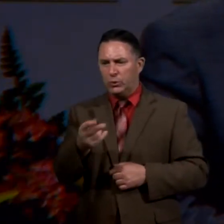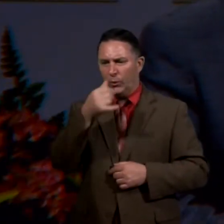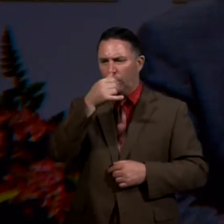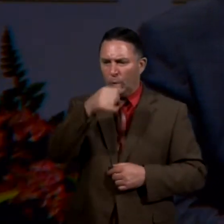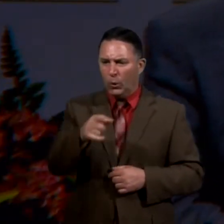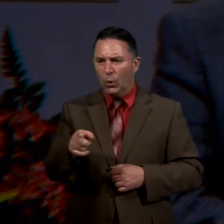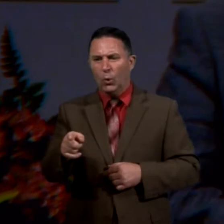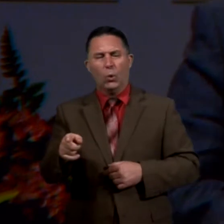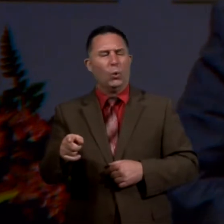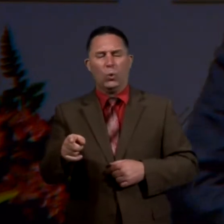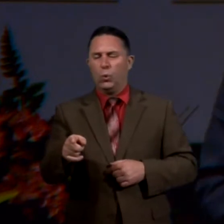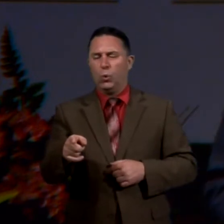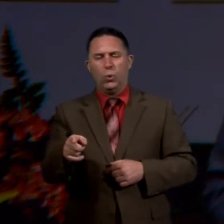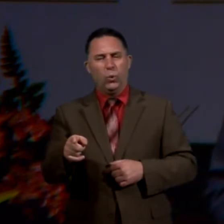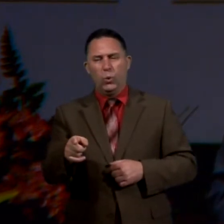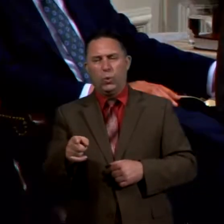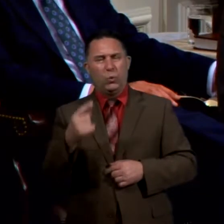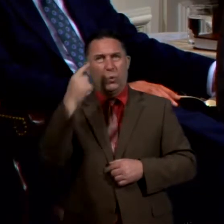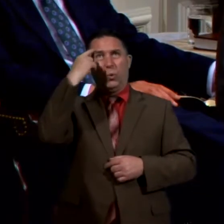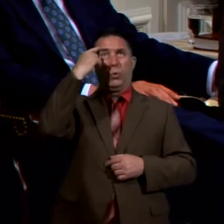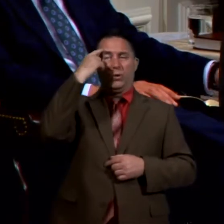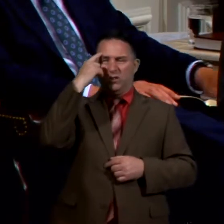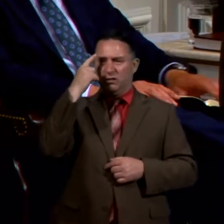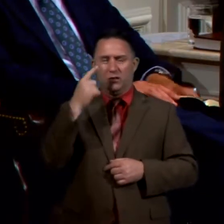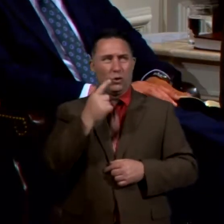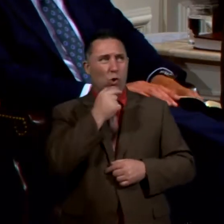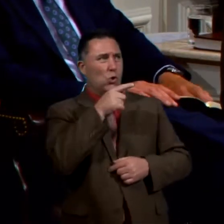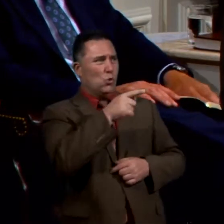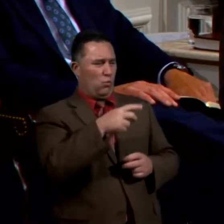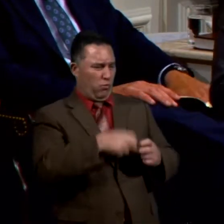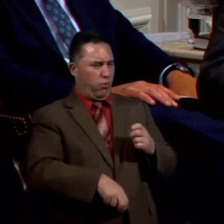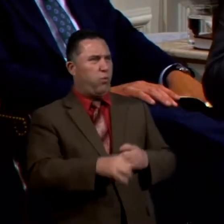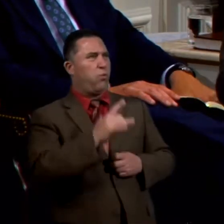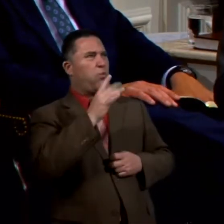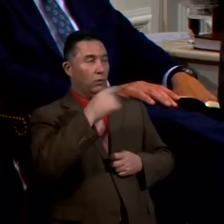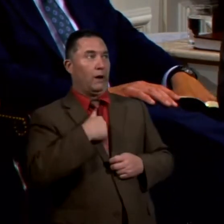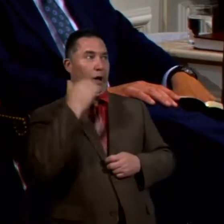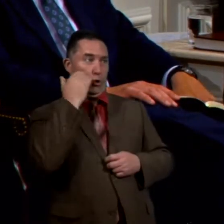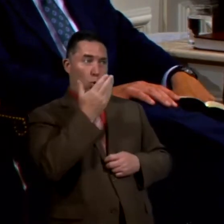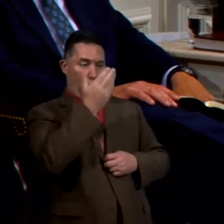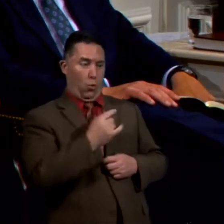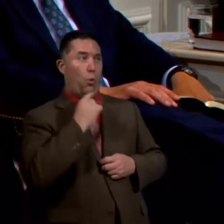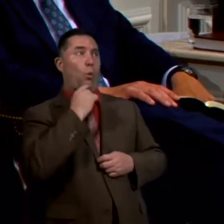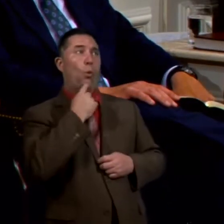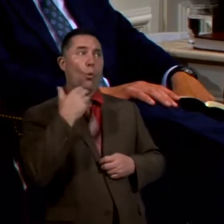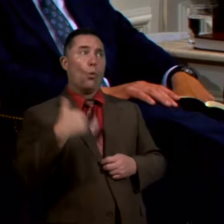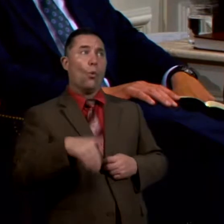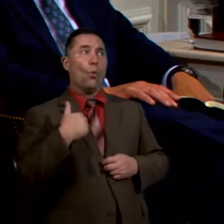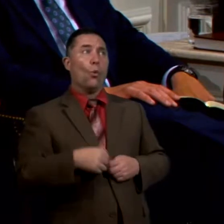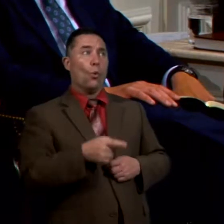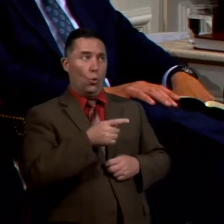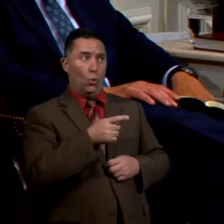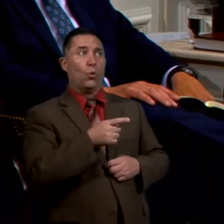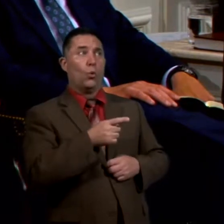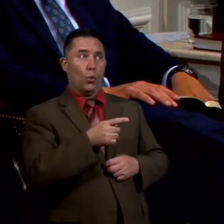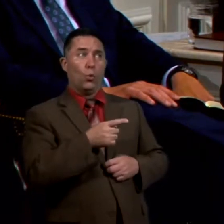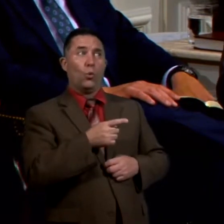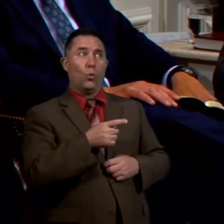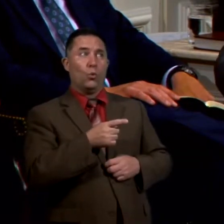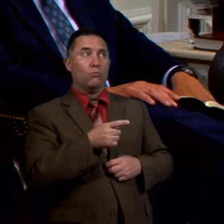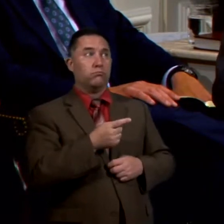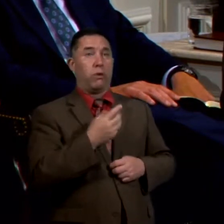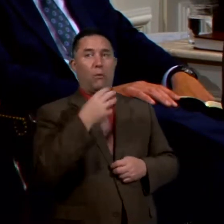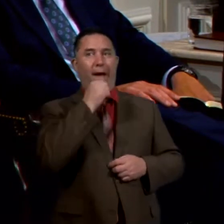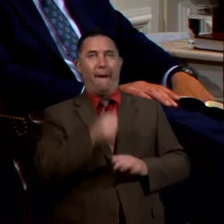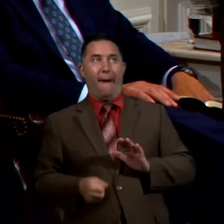just, you know, they didn't even think twice about who you really are. But I know who you are. And he said, I went